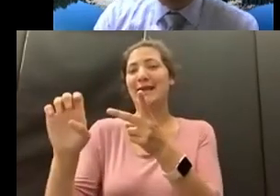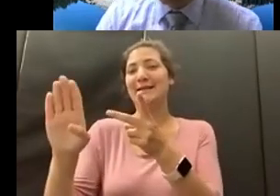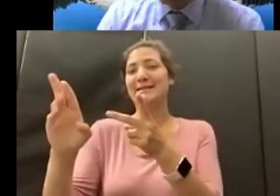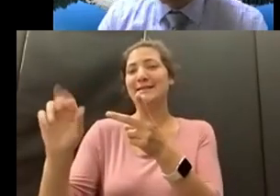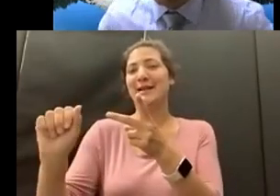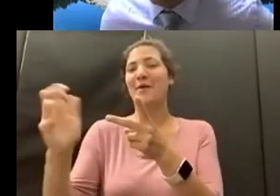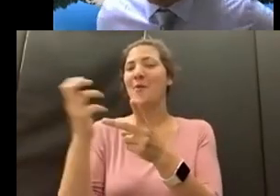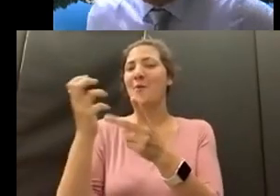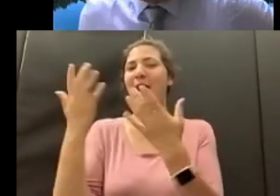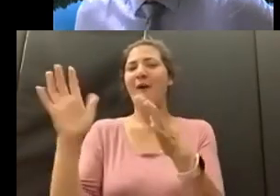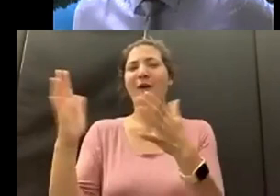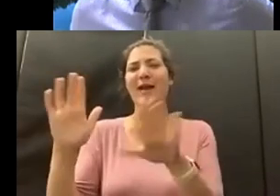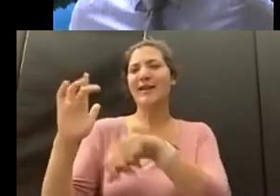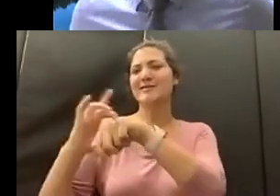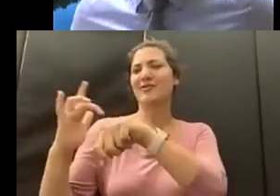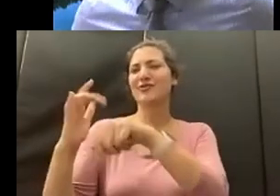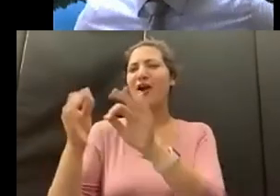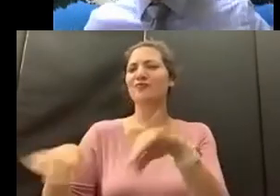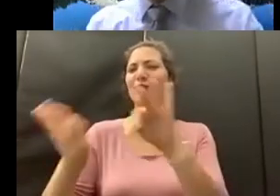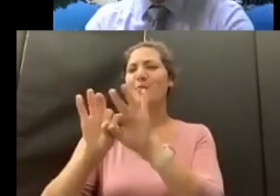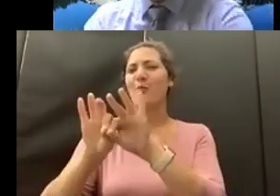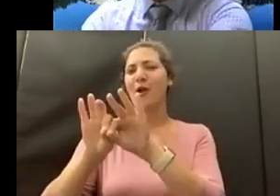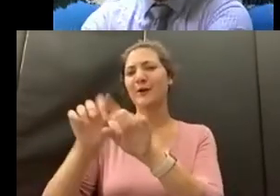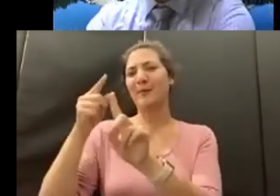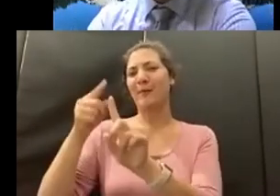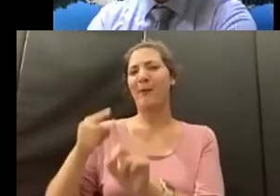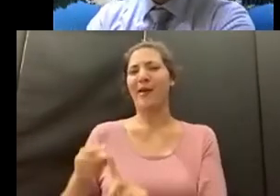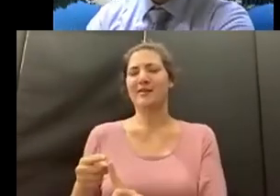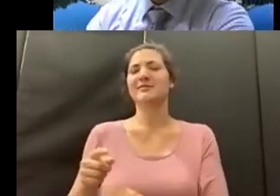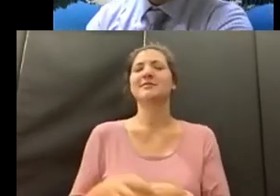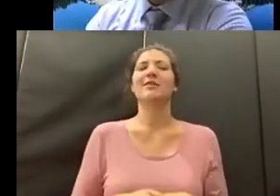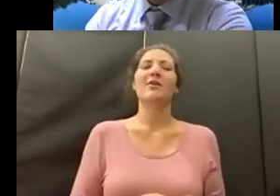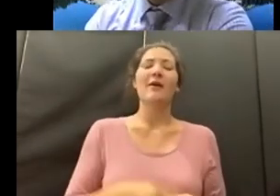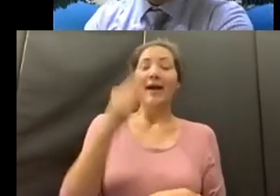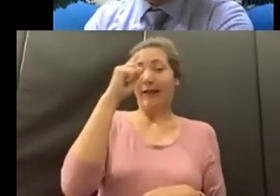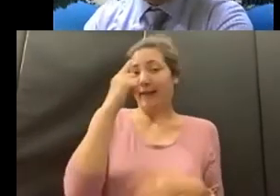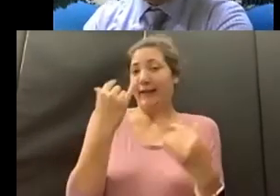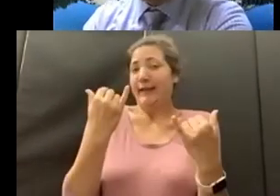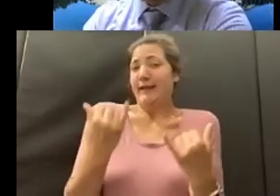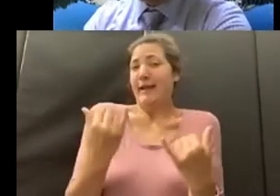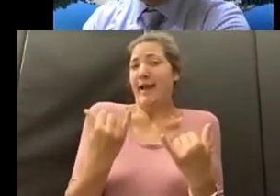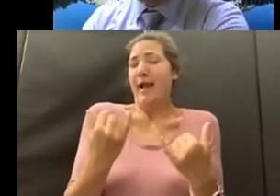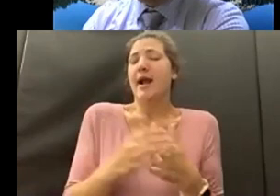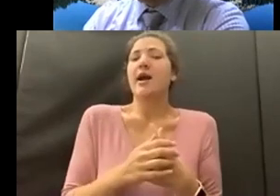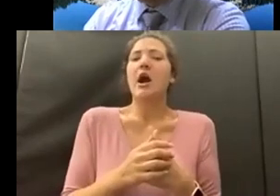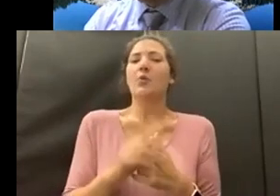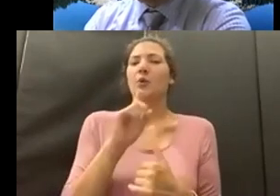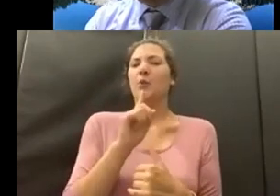I think the fact that we are just really now moving into this master